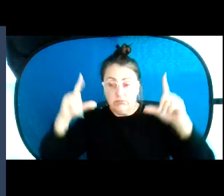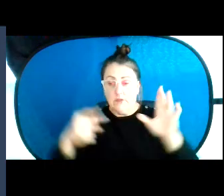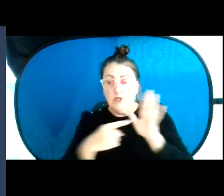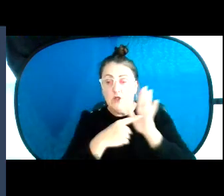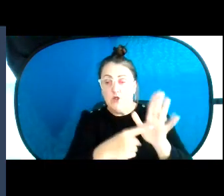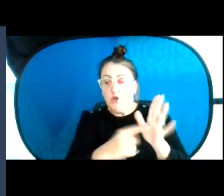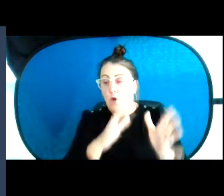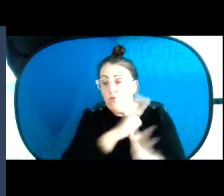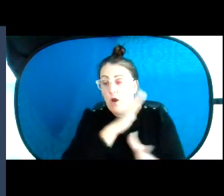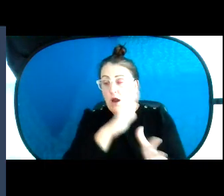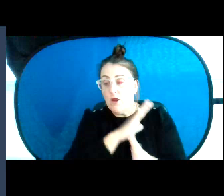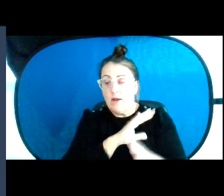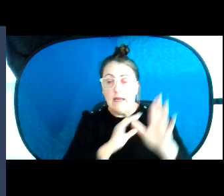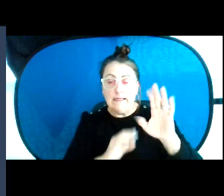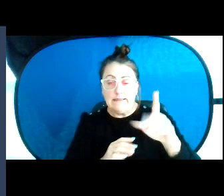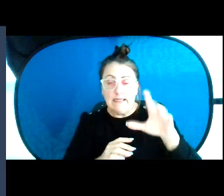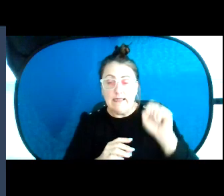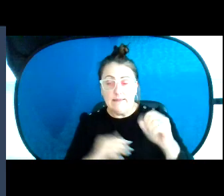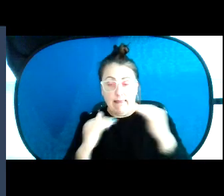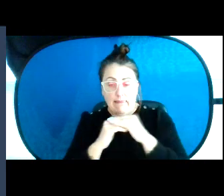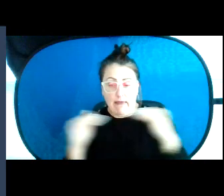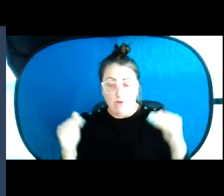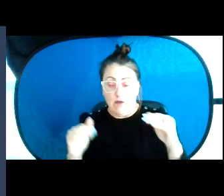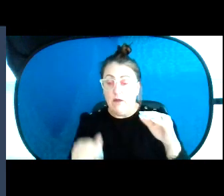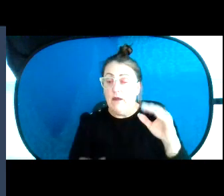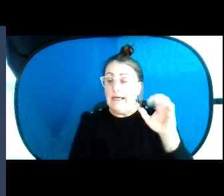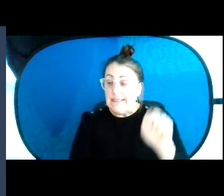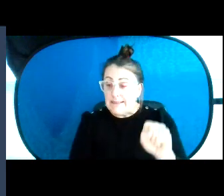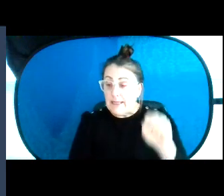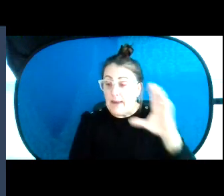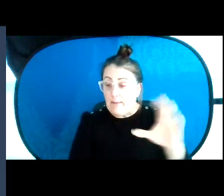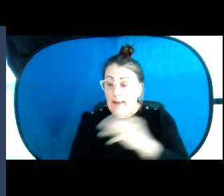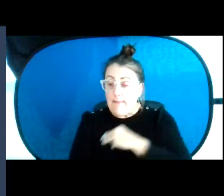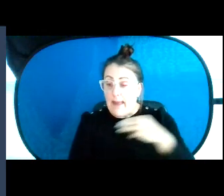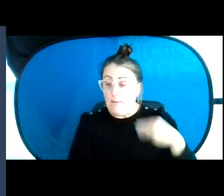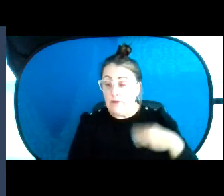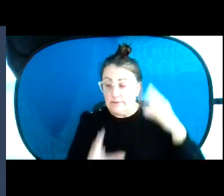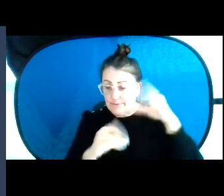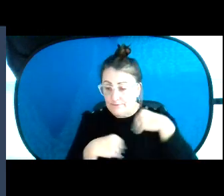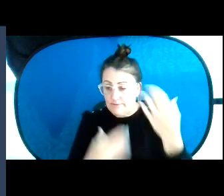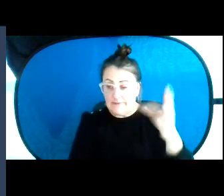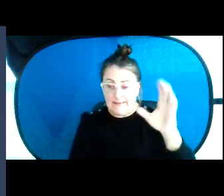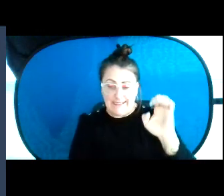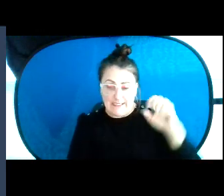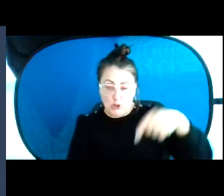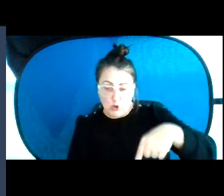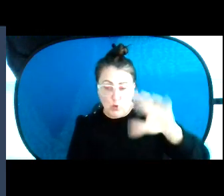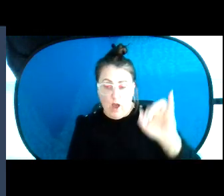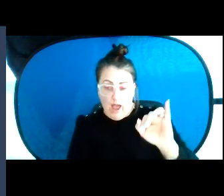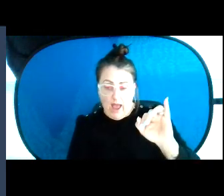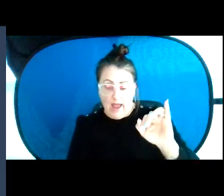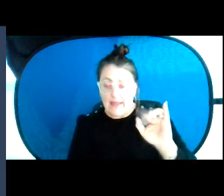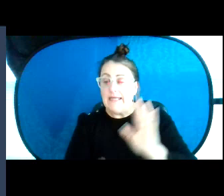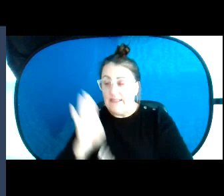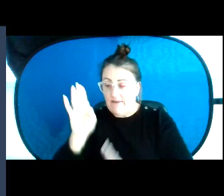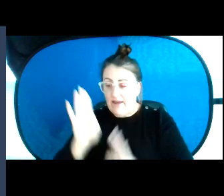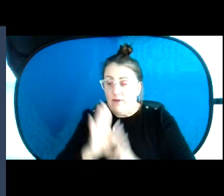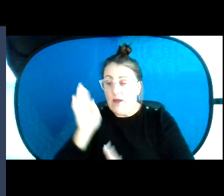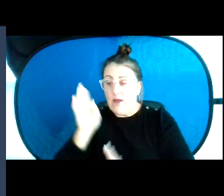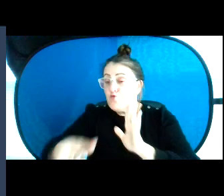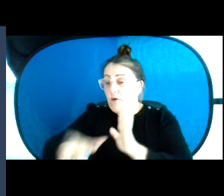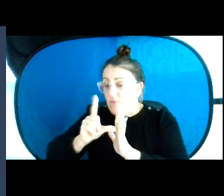block level. Subcommittee members will inform the implementation of the EQI, including the development and review